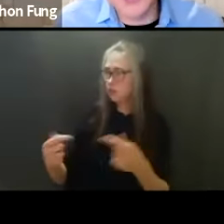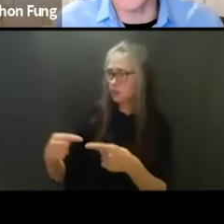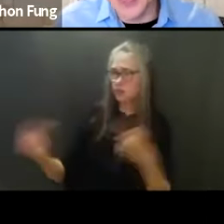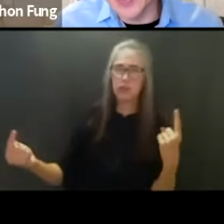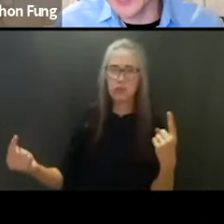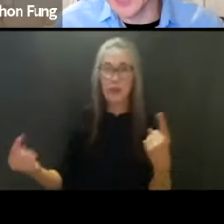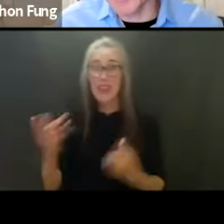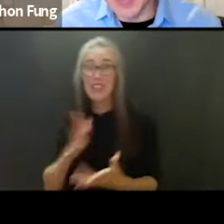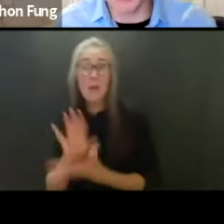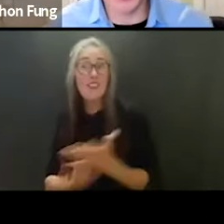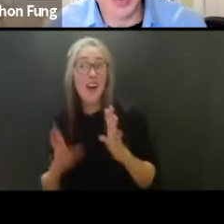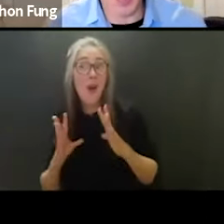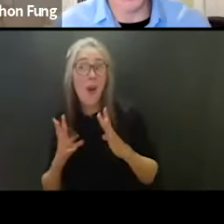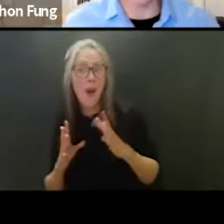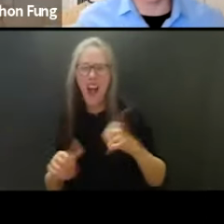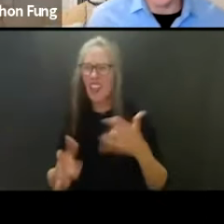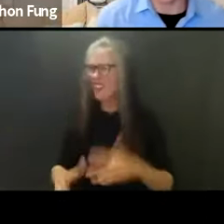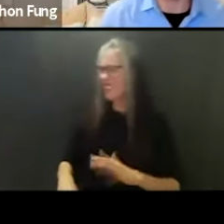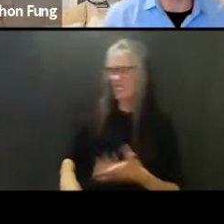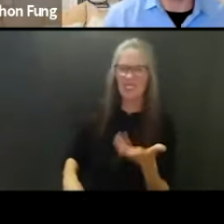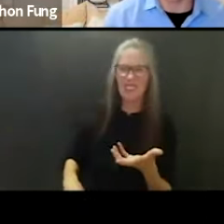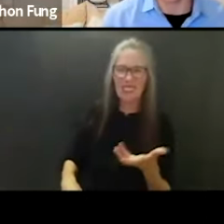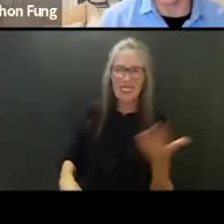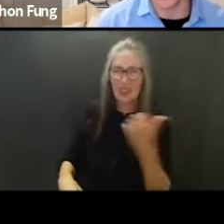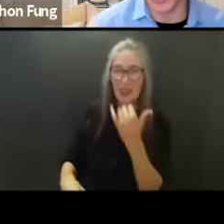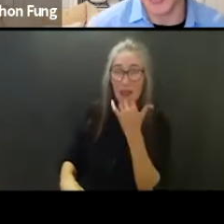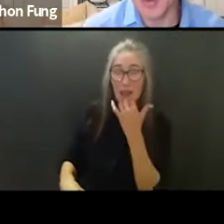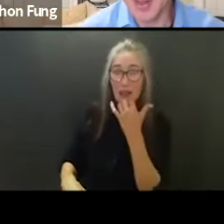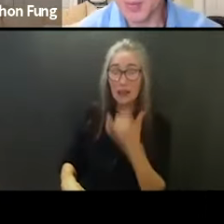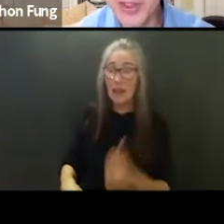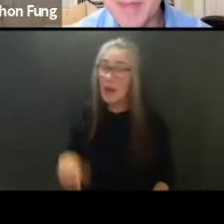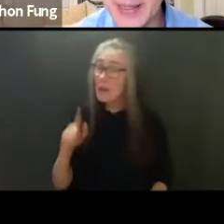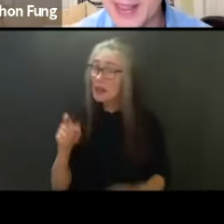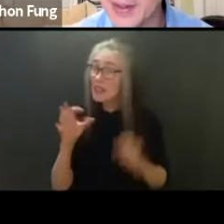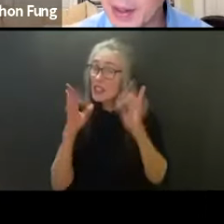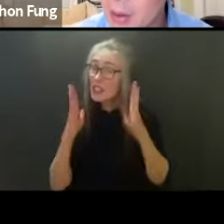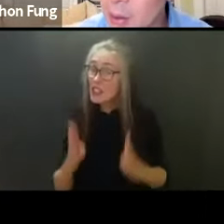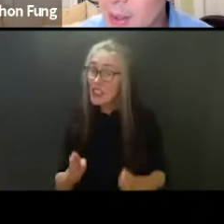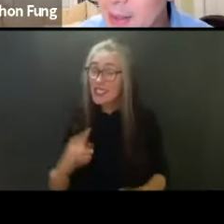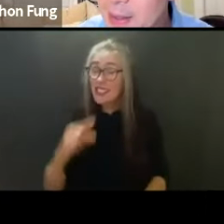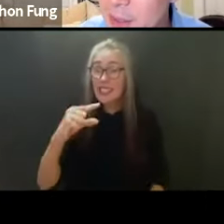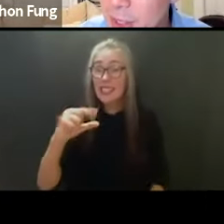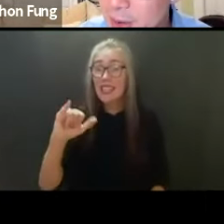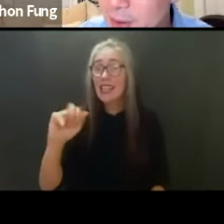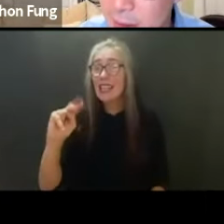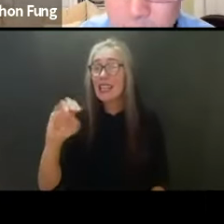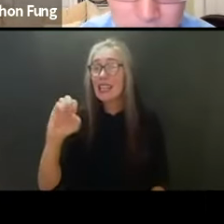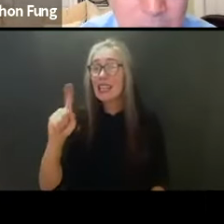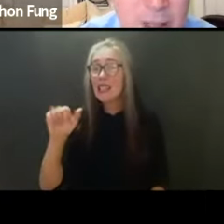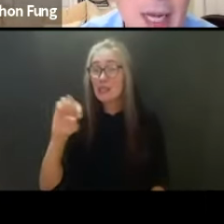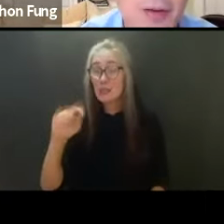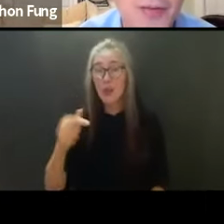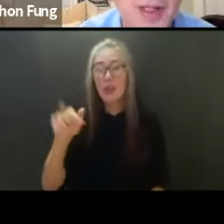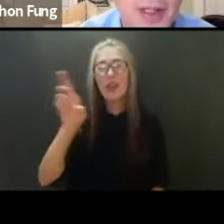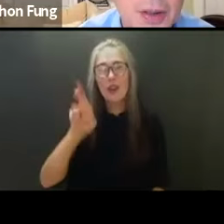is divided about the process of that selection and confirmation. What you may not know is that Justice Ginsburg